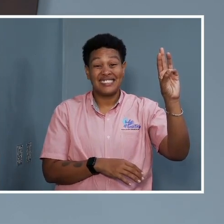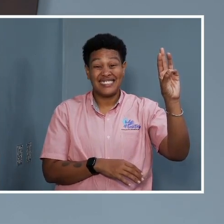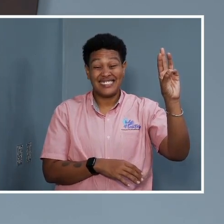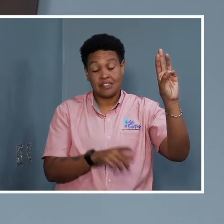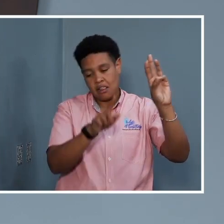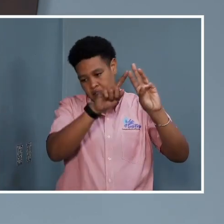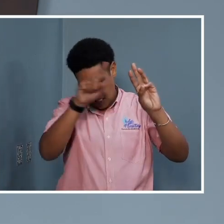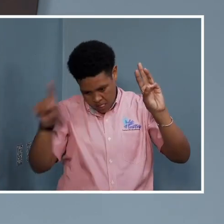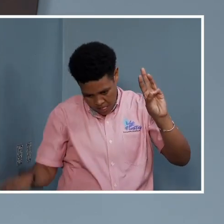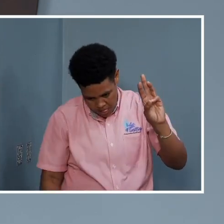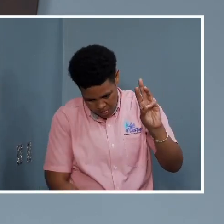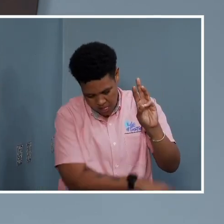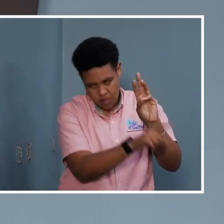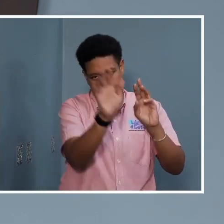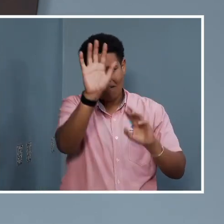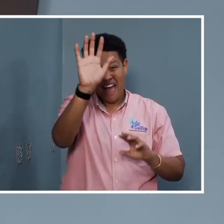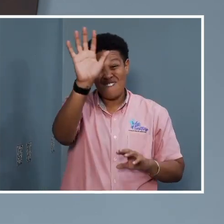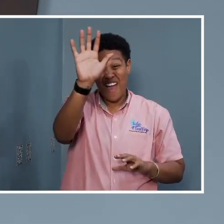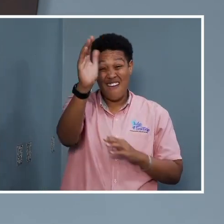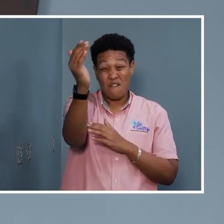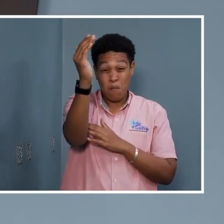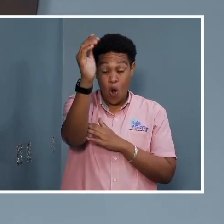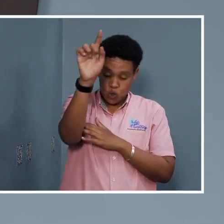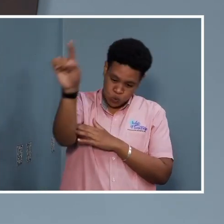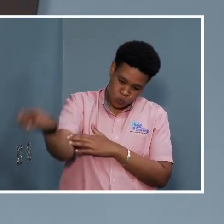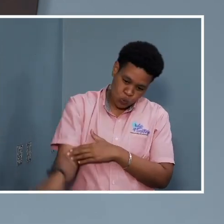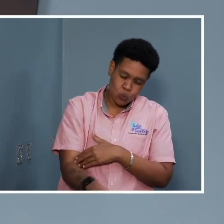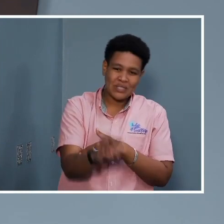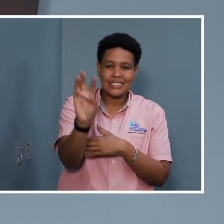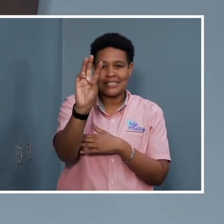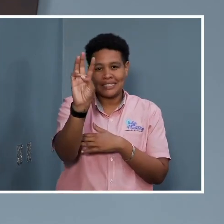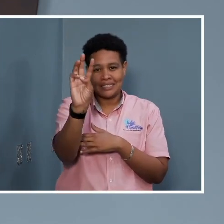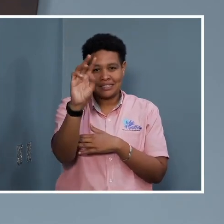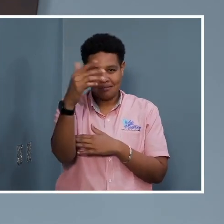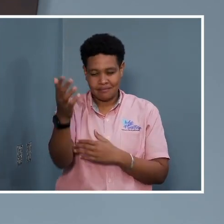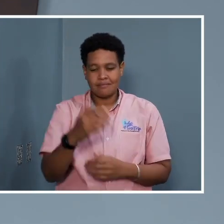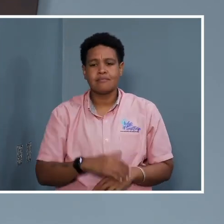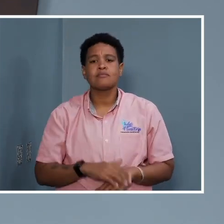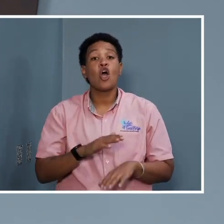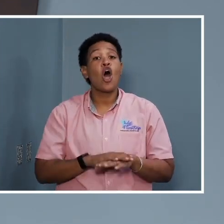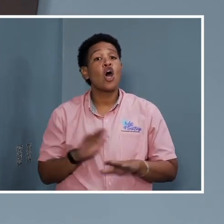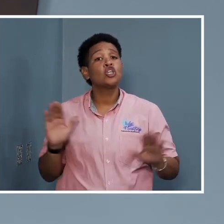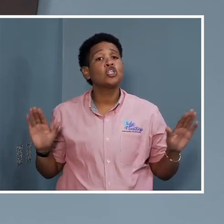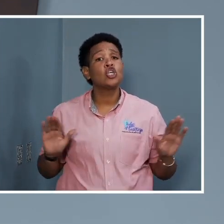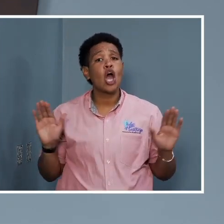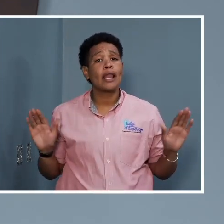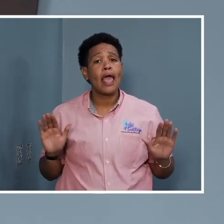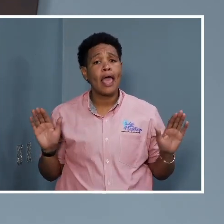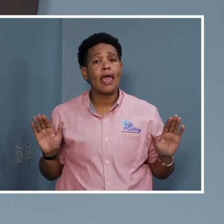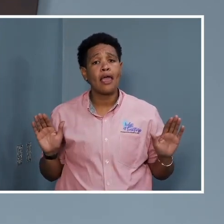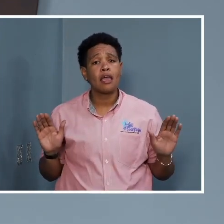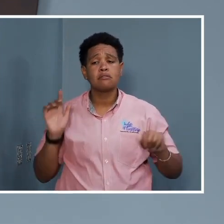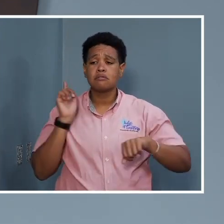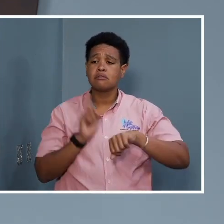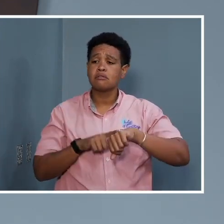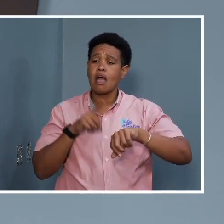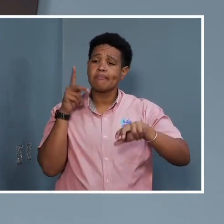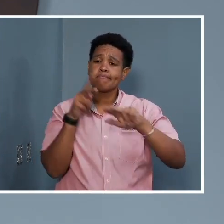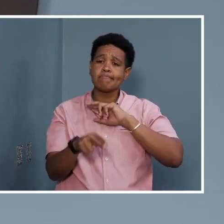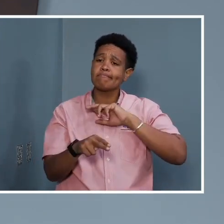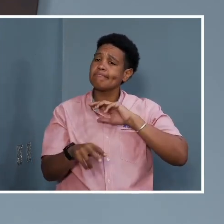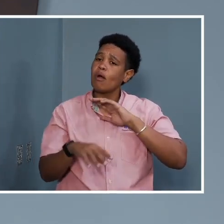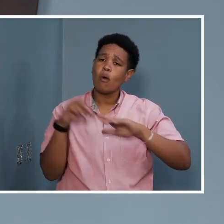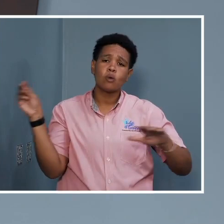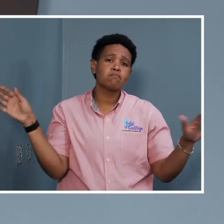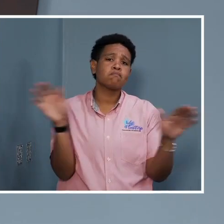a.m. on the Sunday morning. On Sundays, the curfew hours